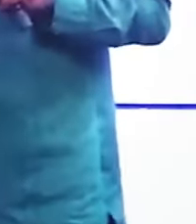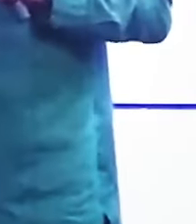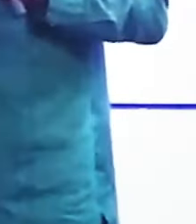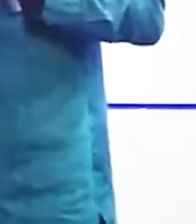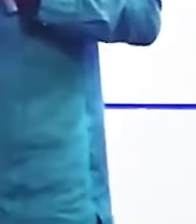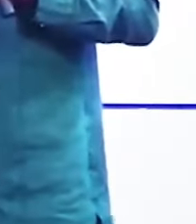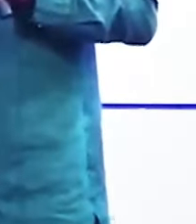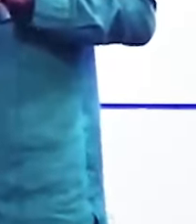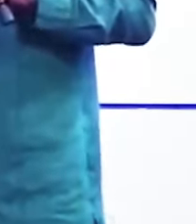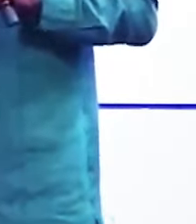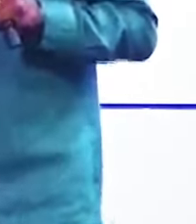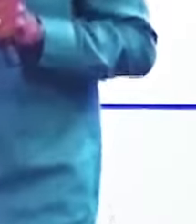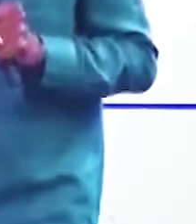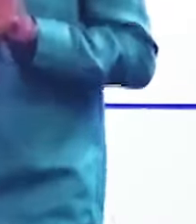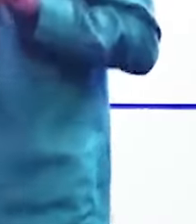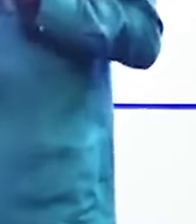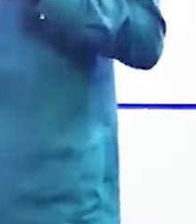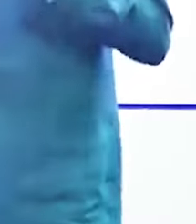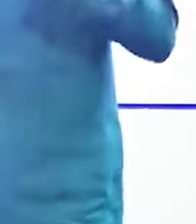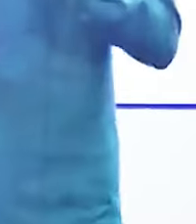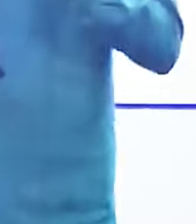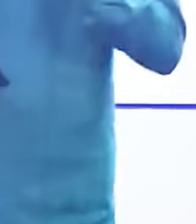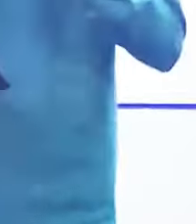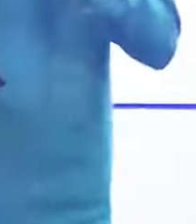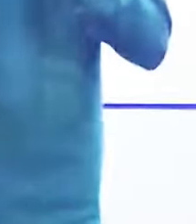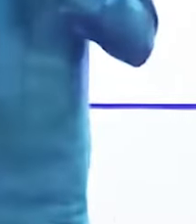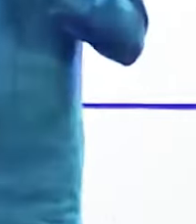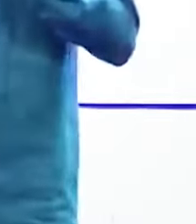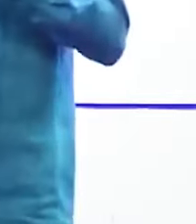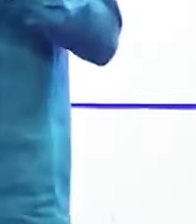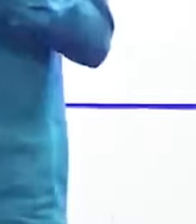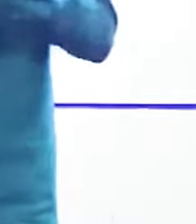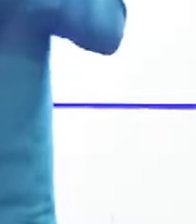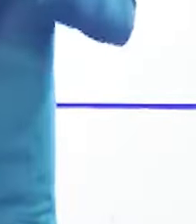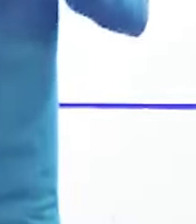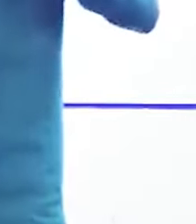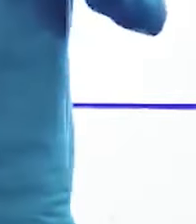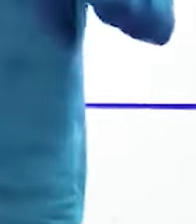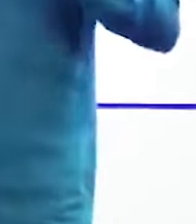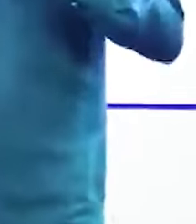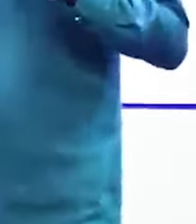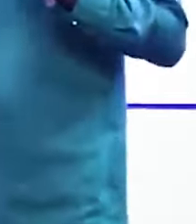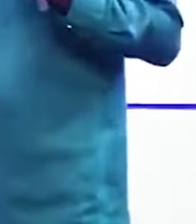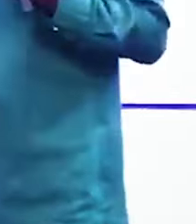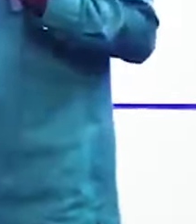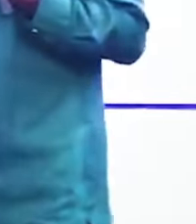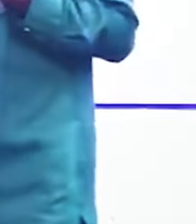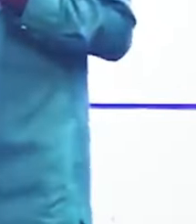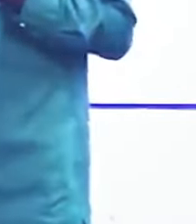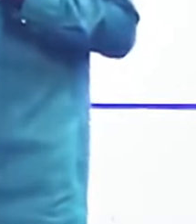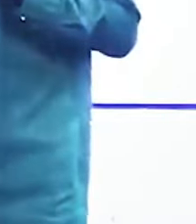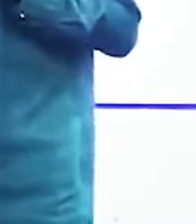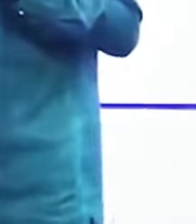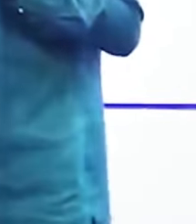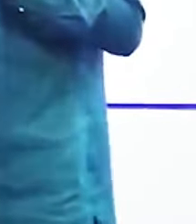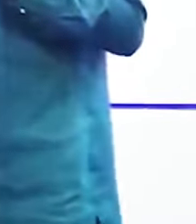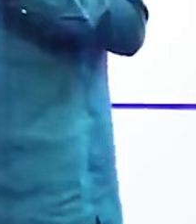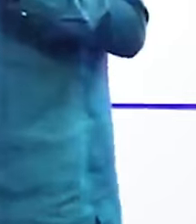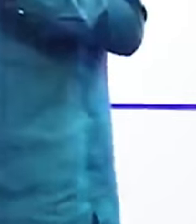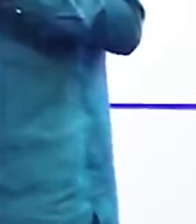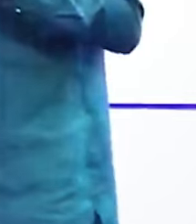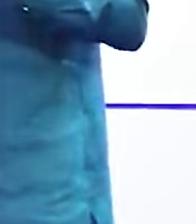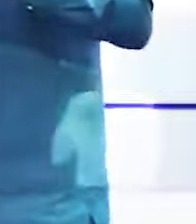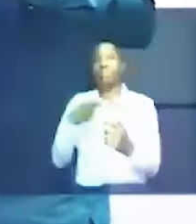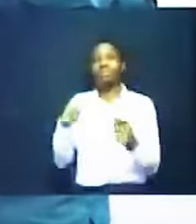anu onyam mu ko anu onyam mu se e firi awurade honhom no a we all yen nyina as we behold God